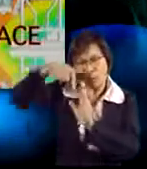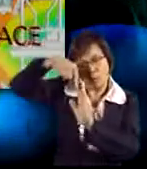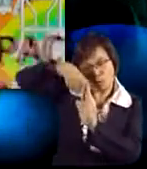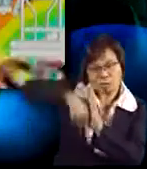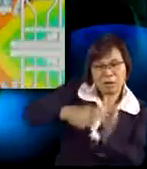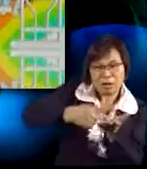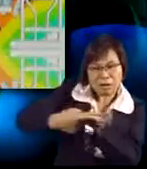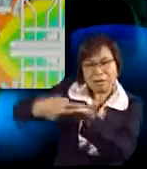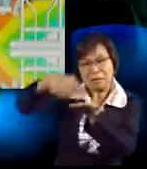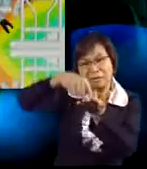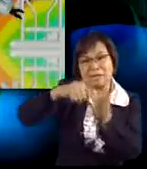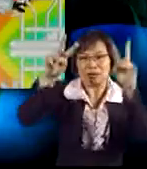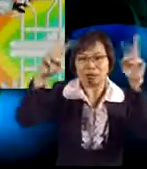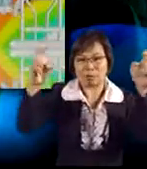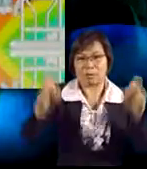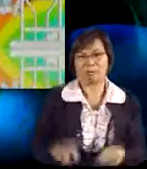subtopic, volume.